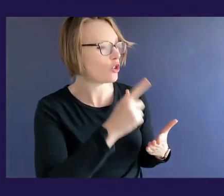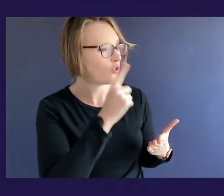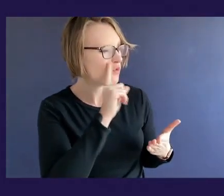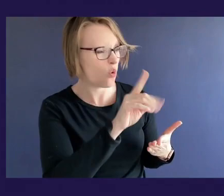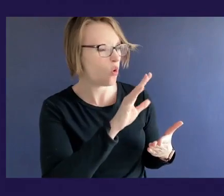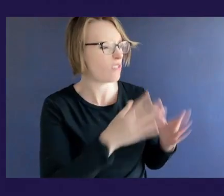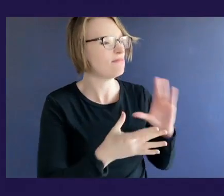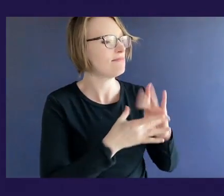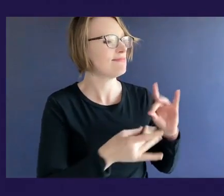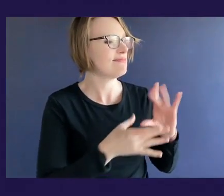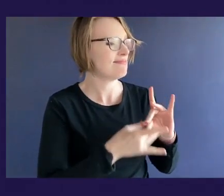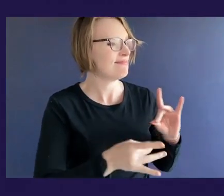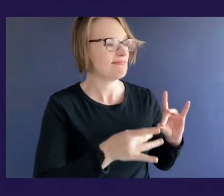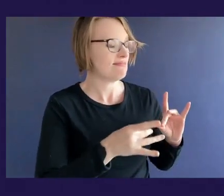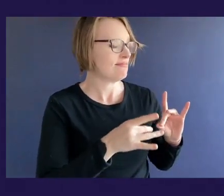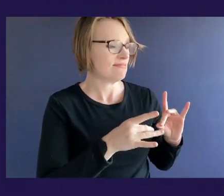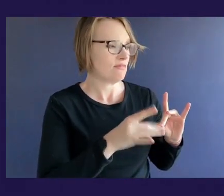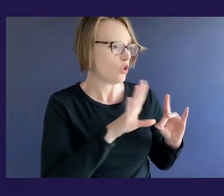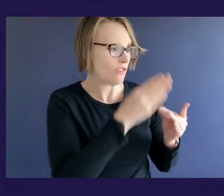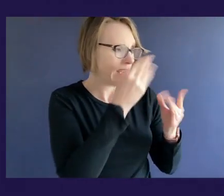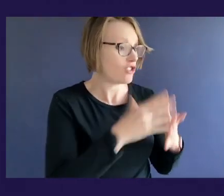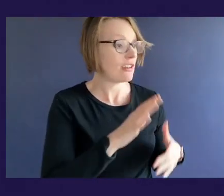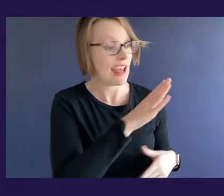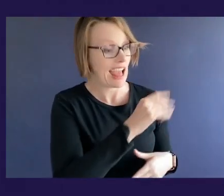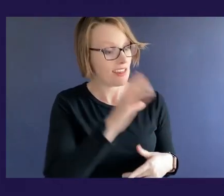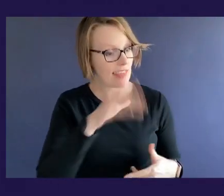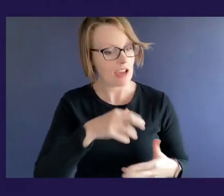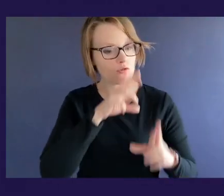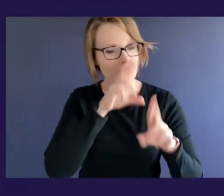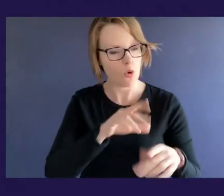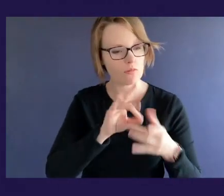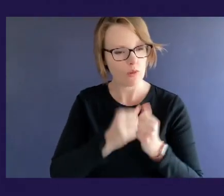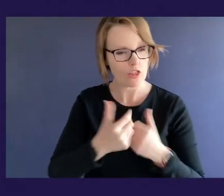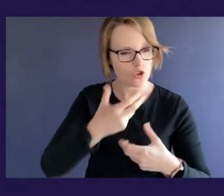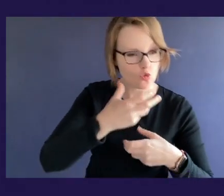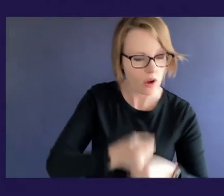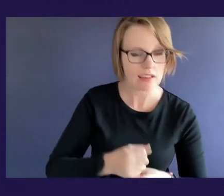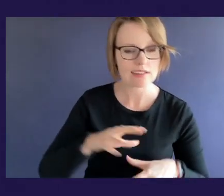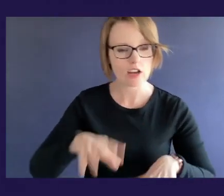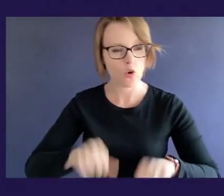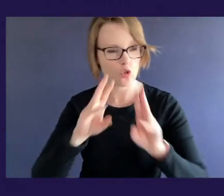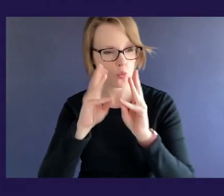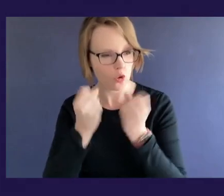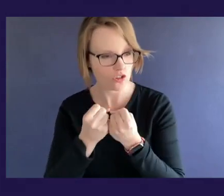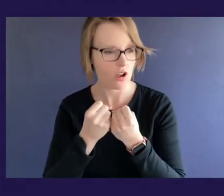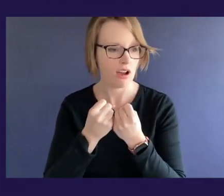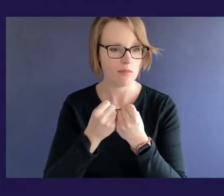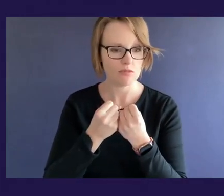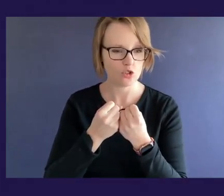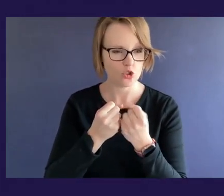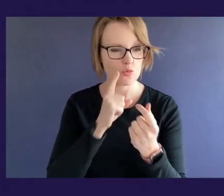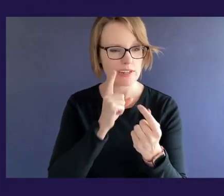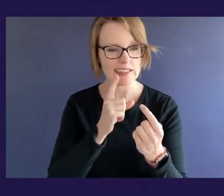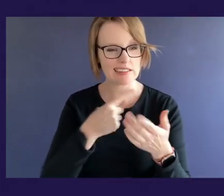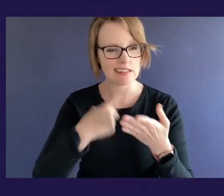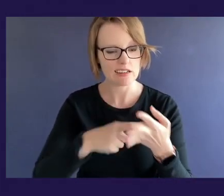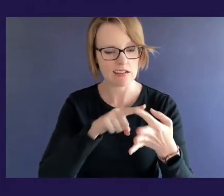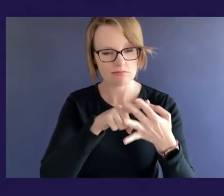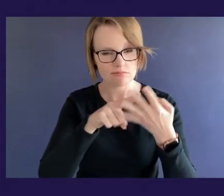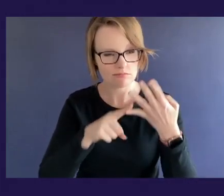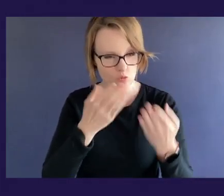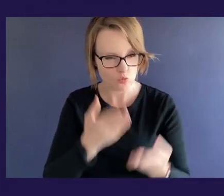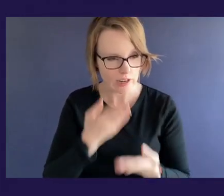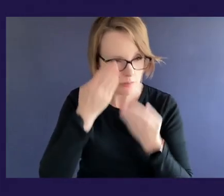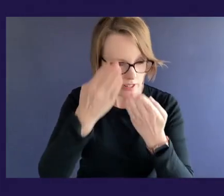and putting forward such a very important report on trust and having that workshop to go through those recommendations and talk about how to